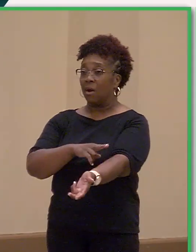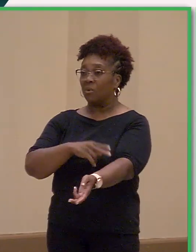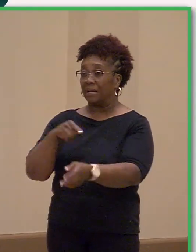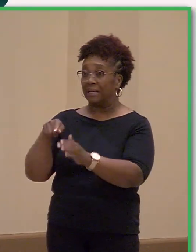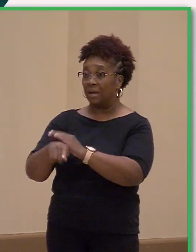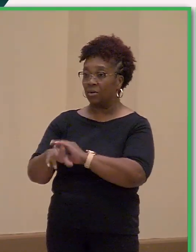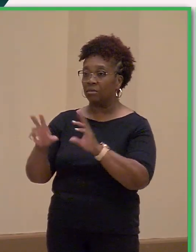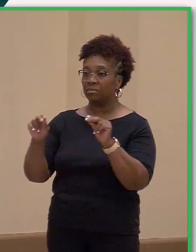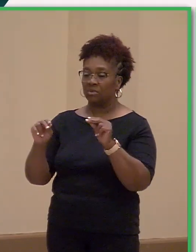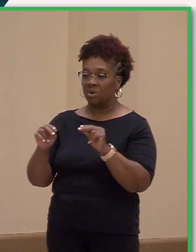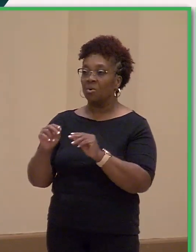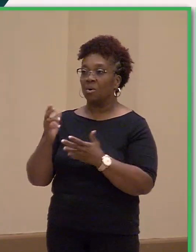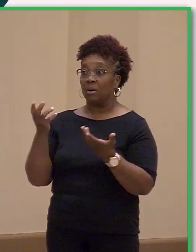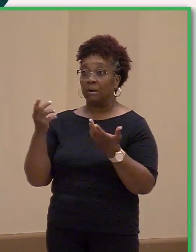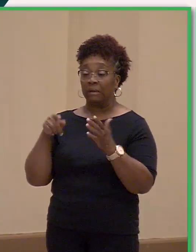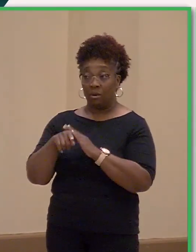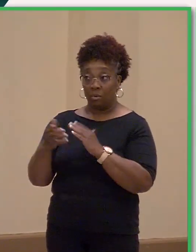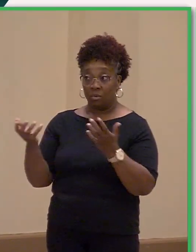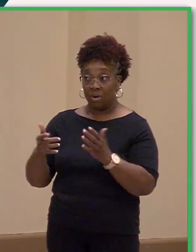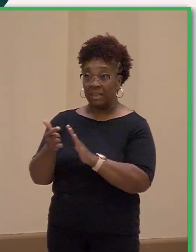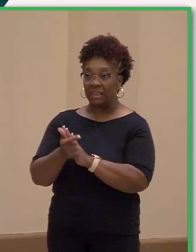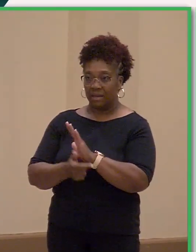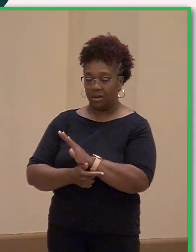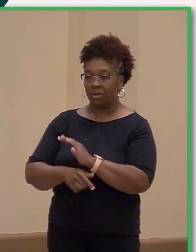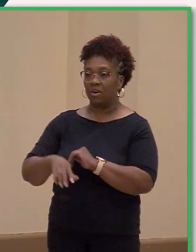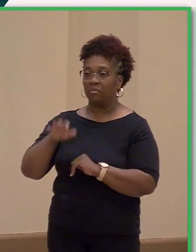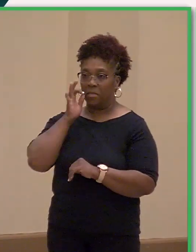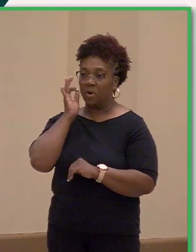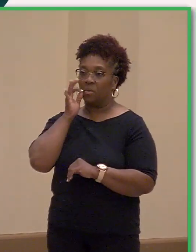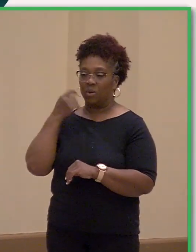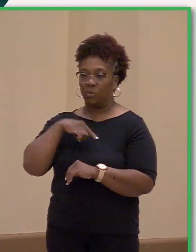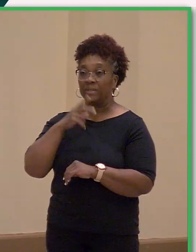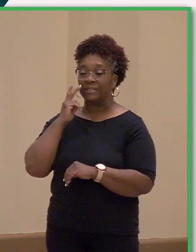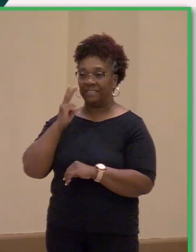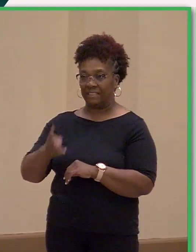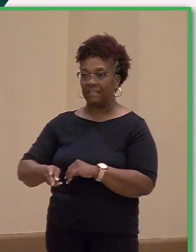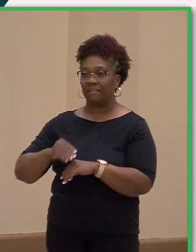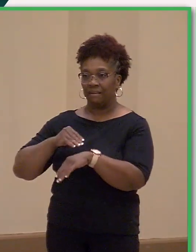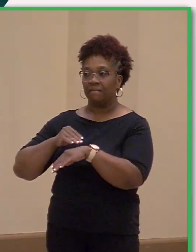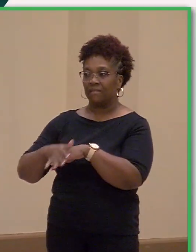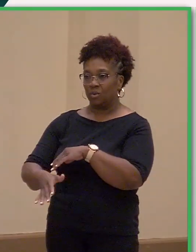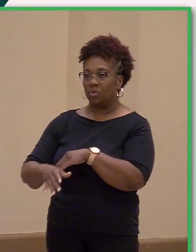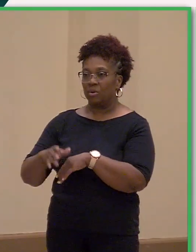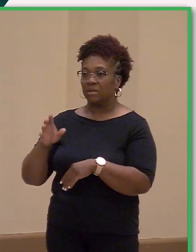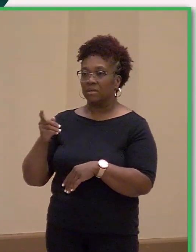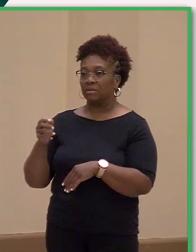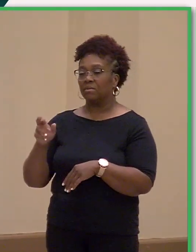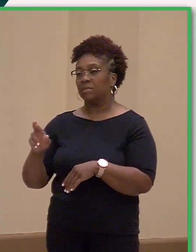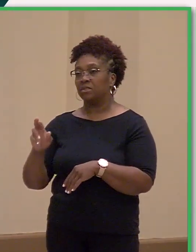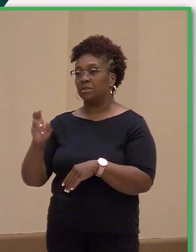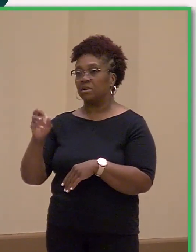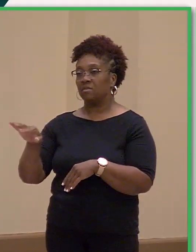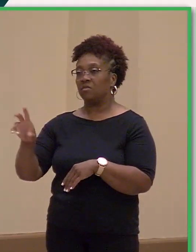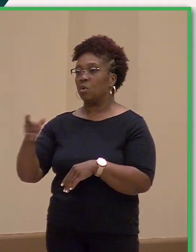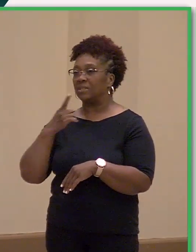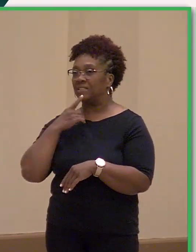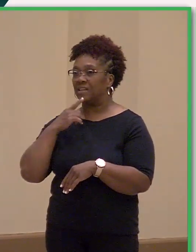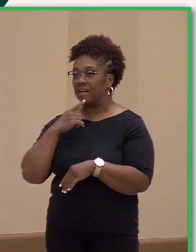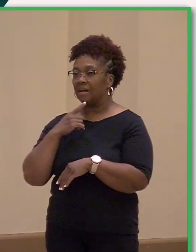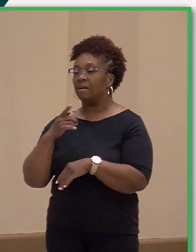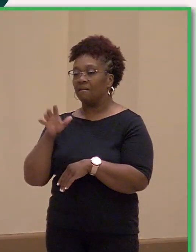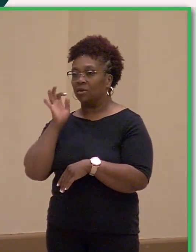going to be the legalization of marijuana. We're seeing the devastation, as Mr. Ford says, of these drugs. I'm working for getting people